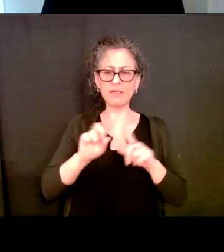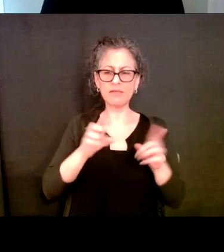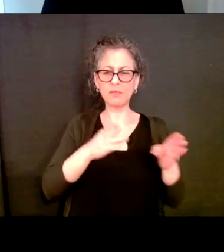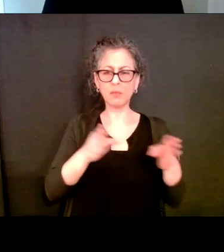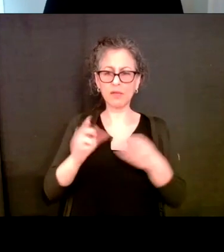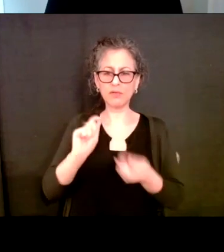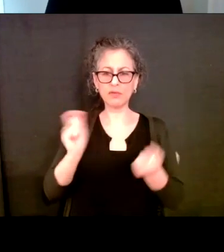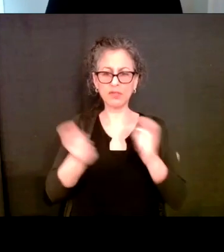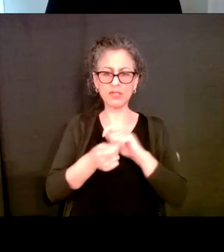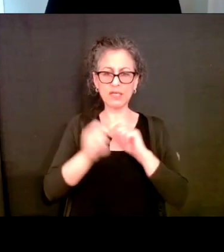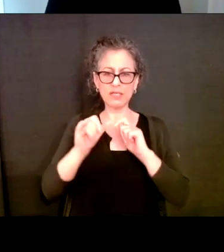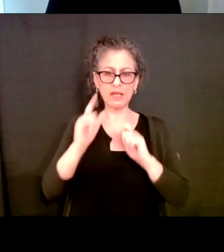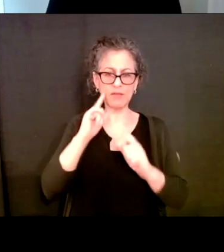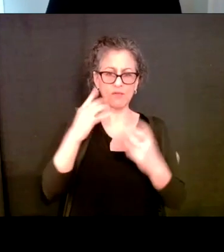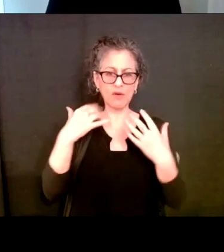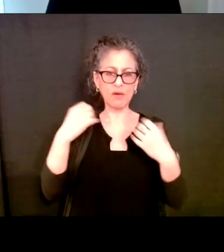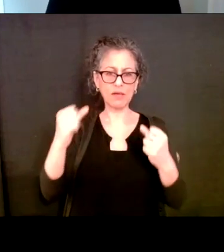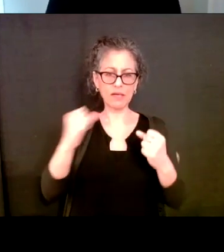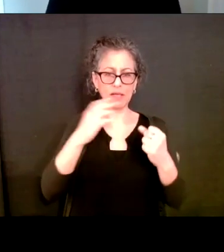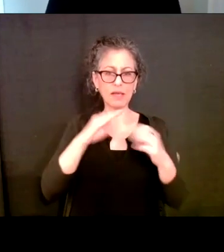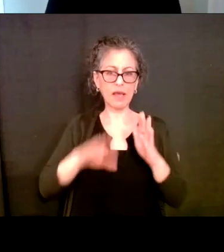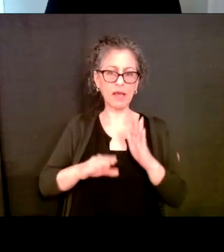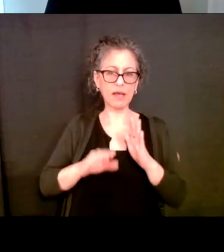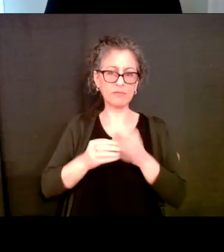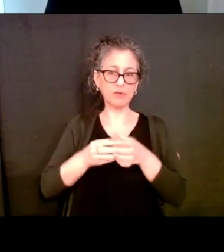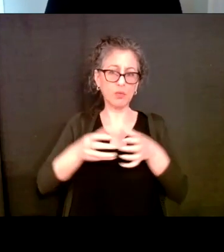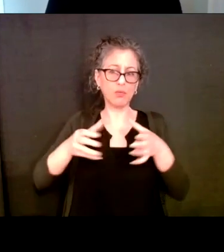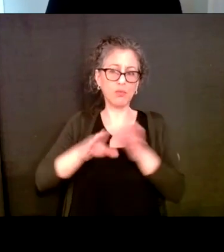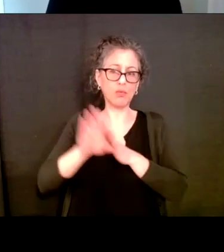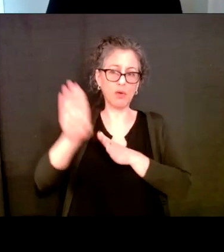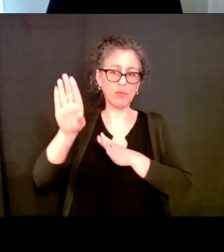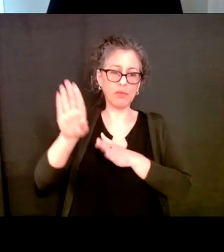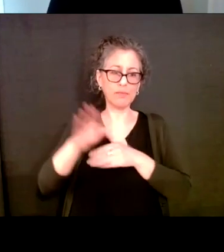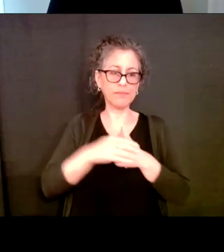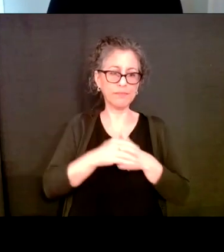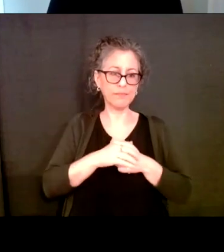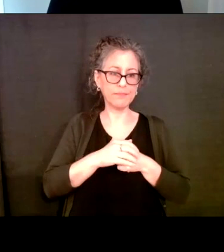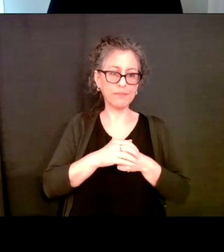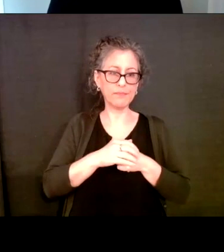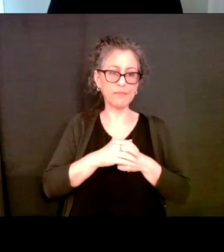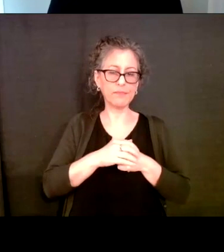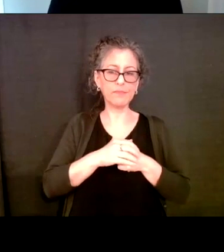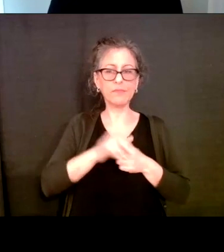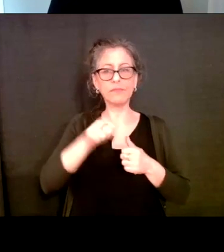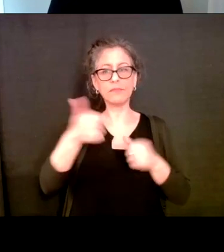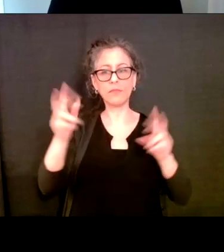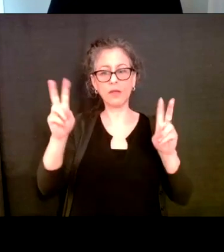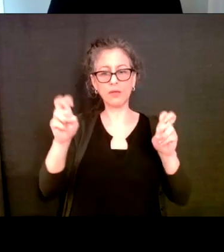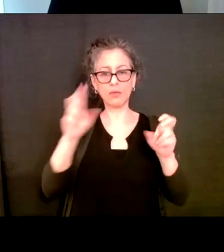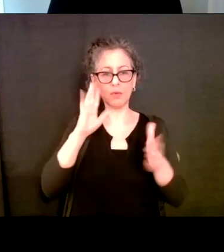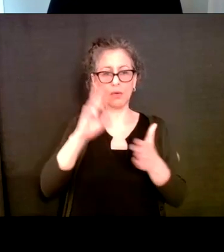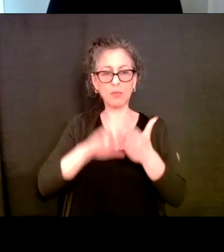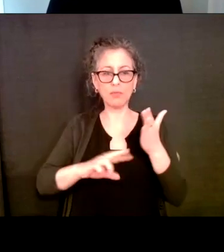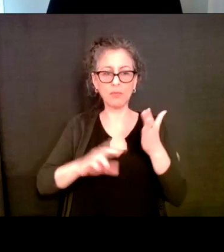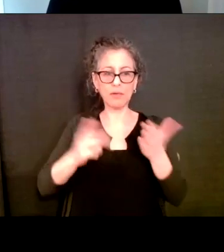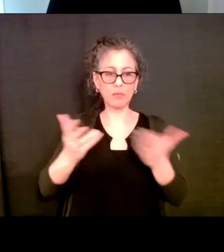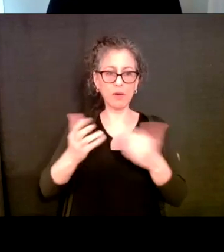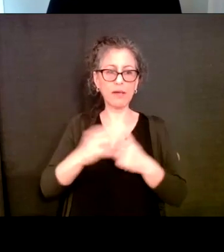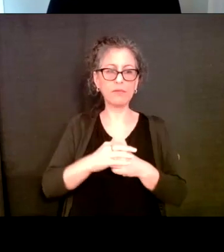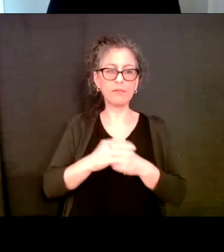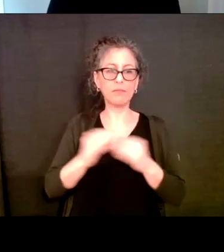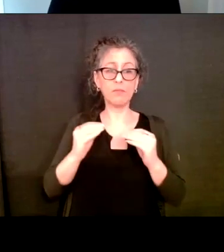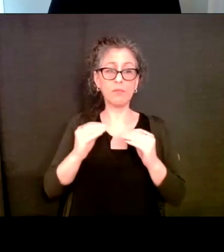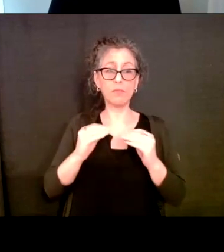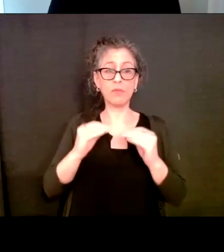that into healing and into growth. And here's, well, another quote by Frankl is, the more